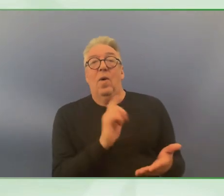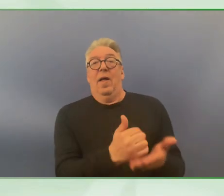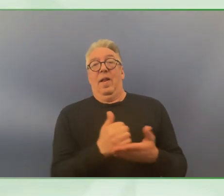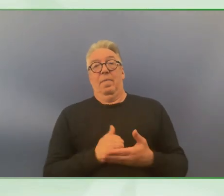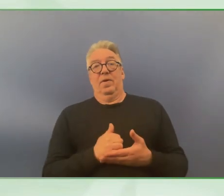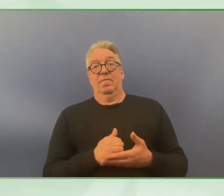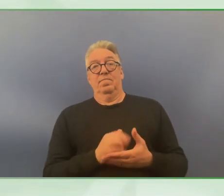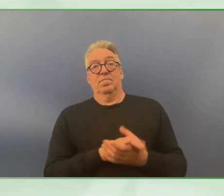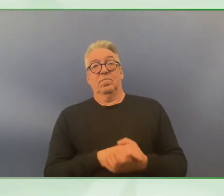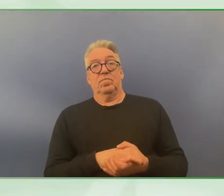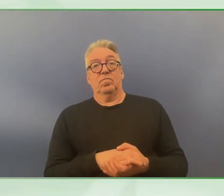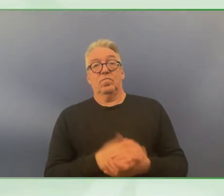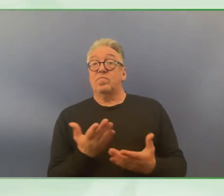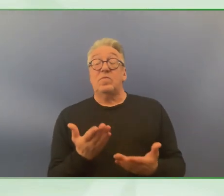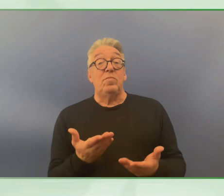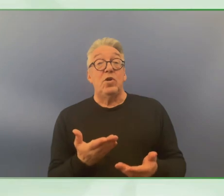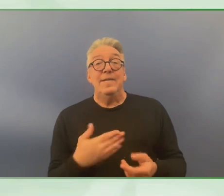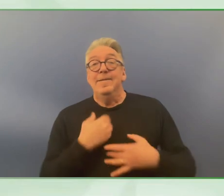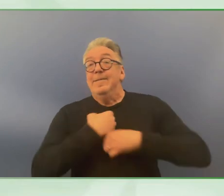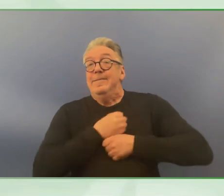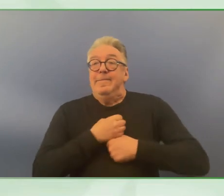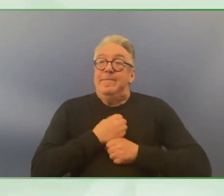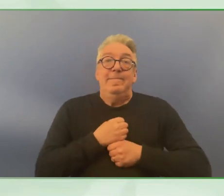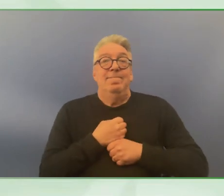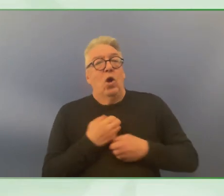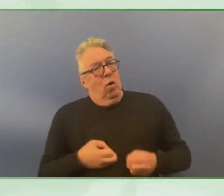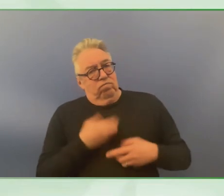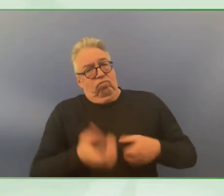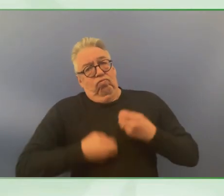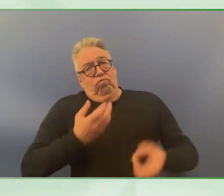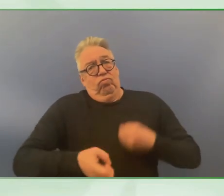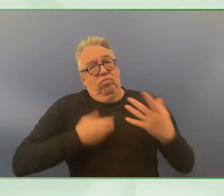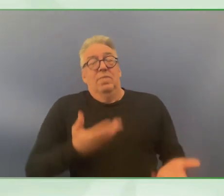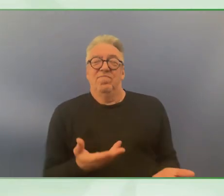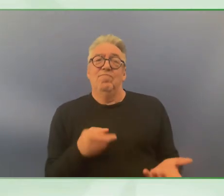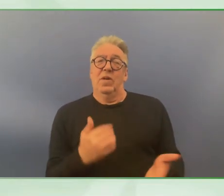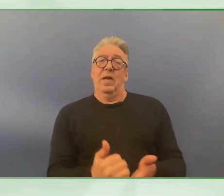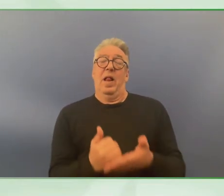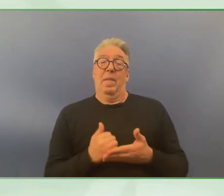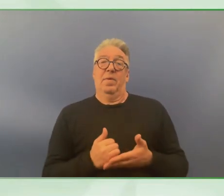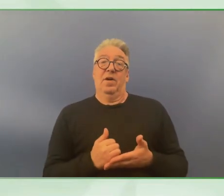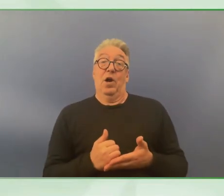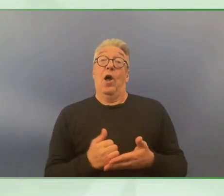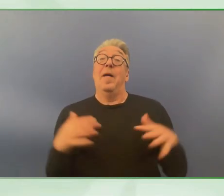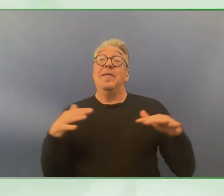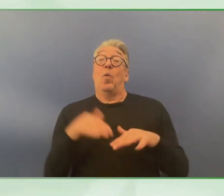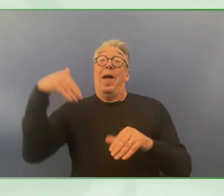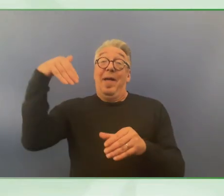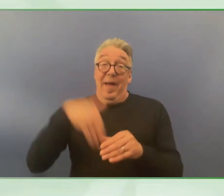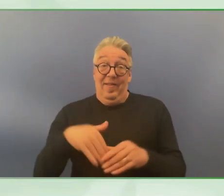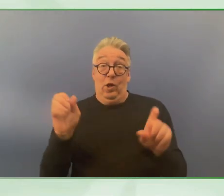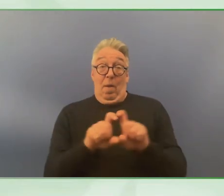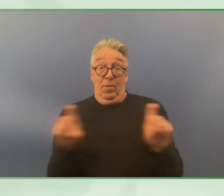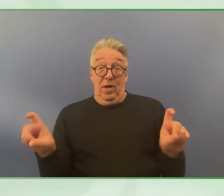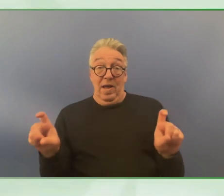or also learn from each other even better. So I think it's also important to have these networks within the company, like many companies already have,